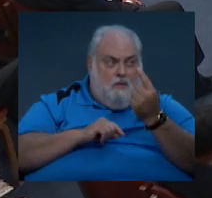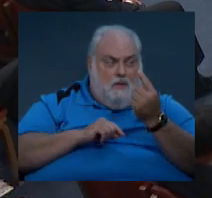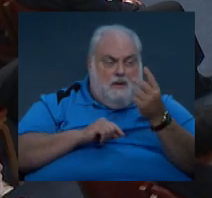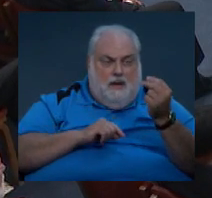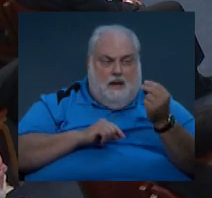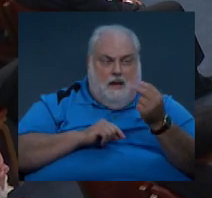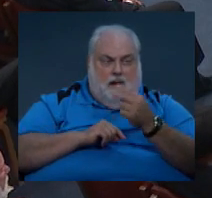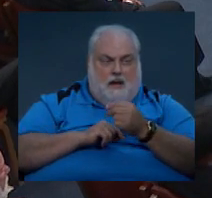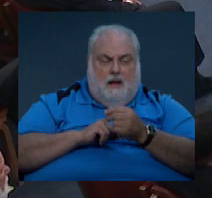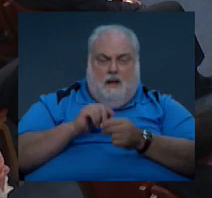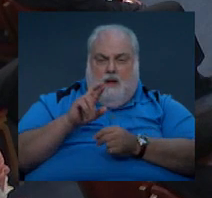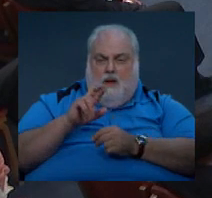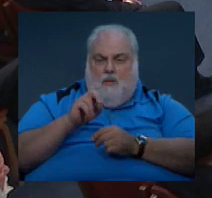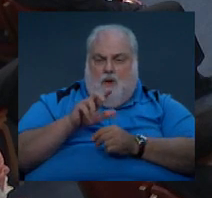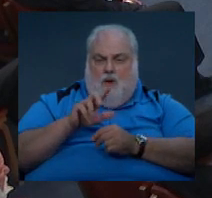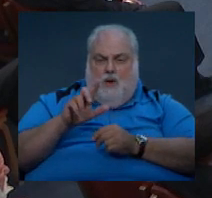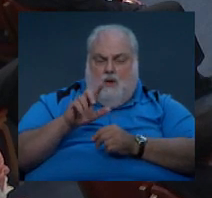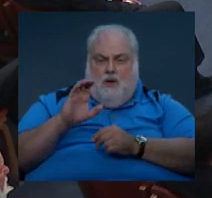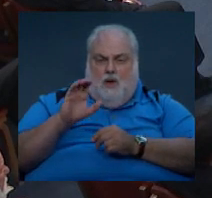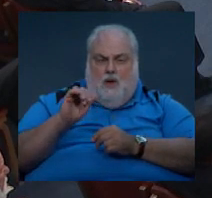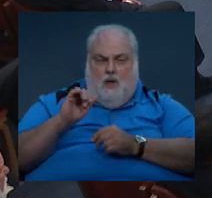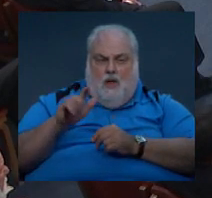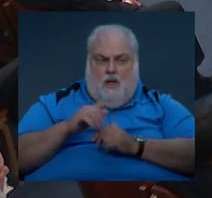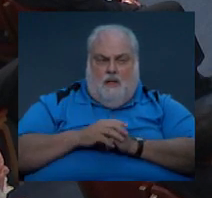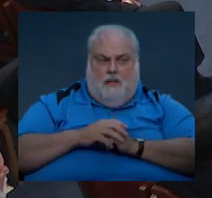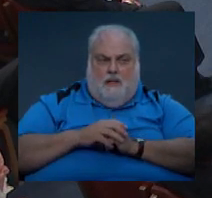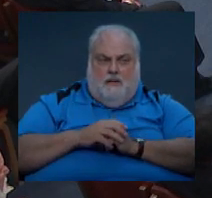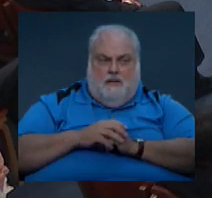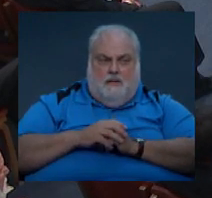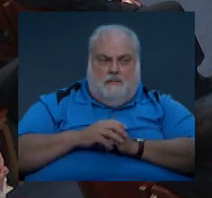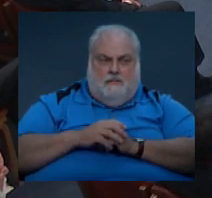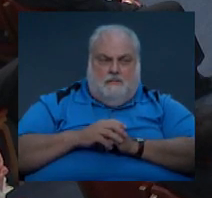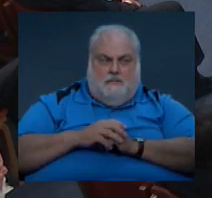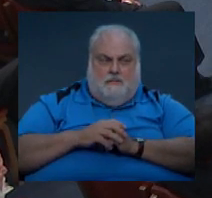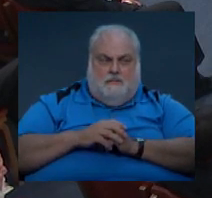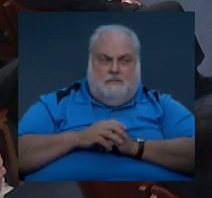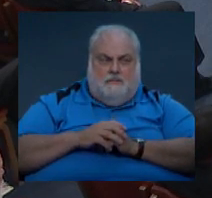Nay, roll call. I don't know nothing about what. There's a roll call been asked for. Roll call.